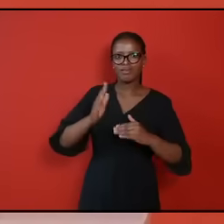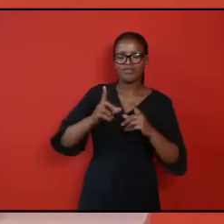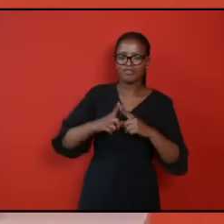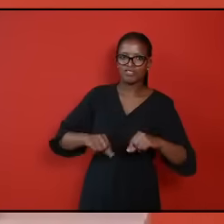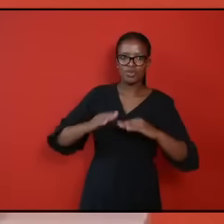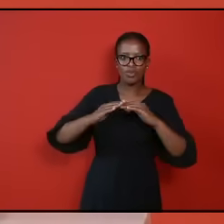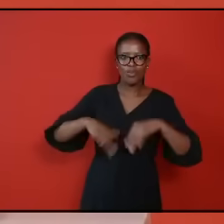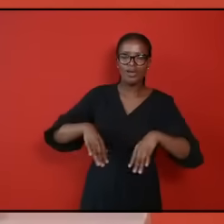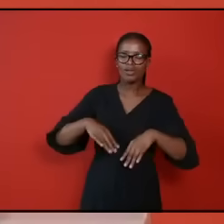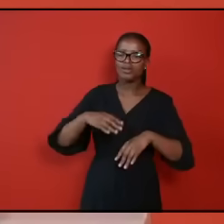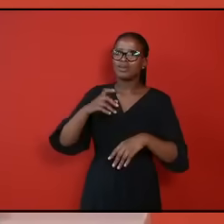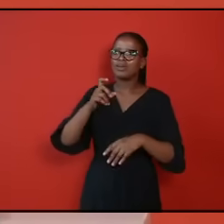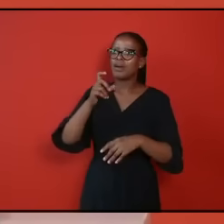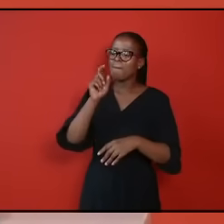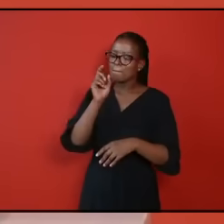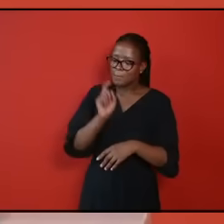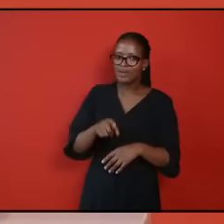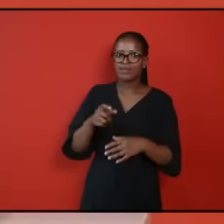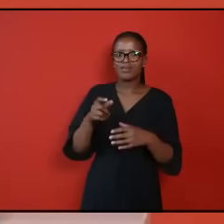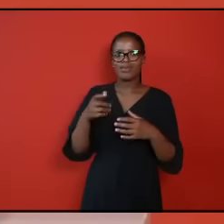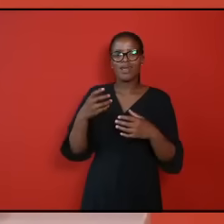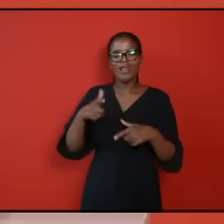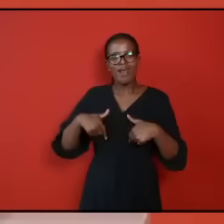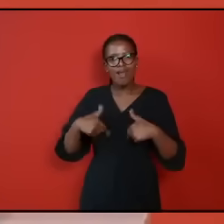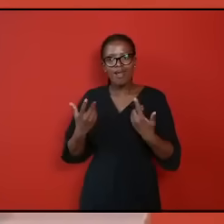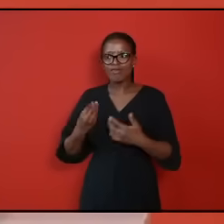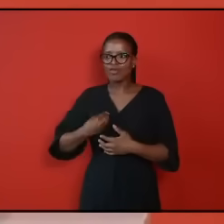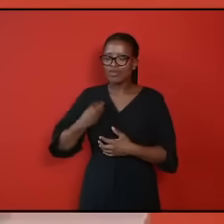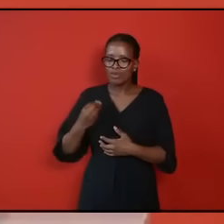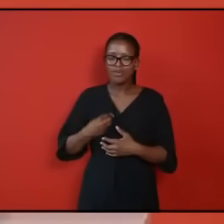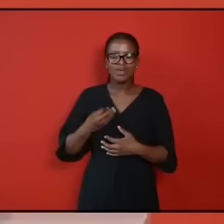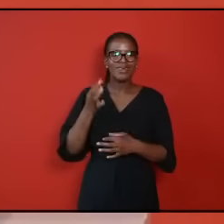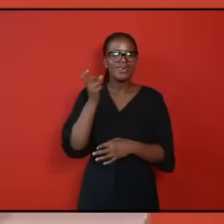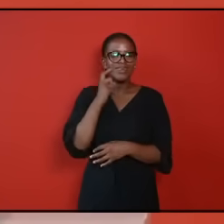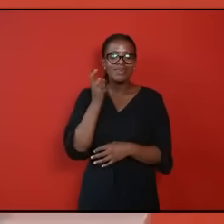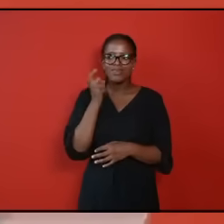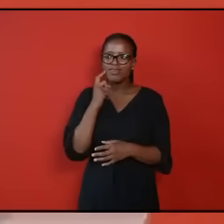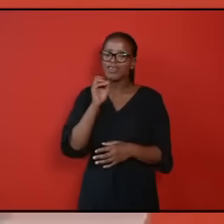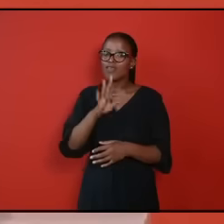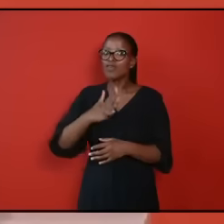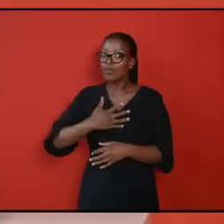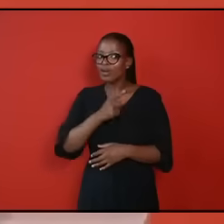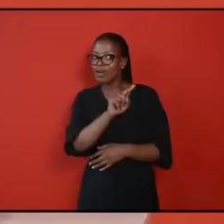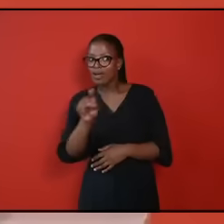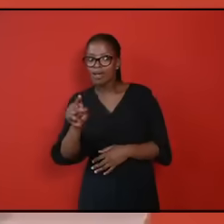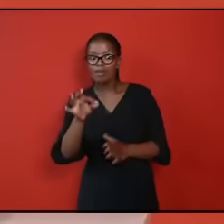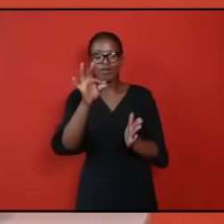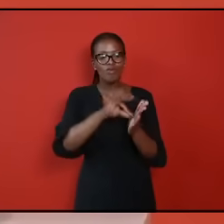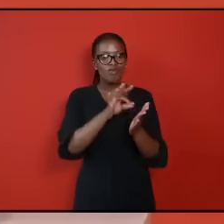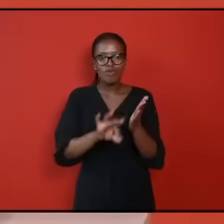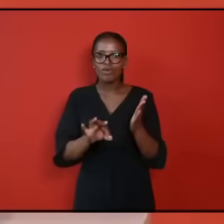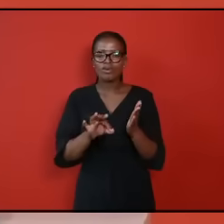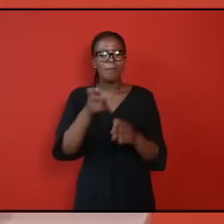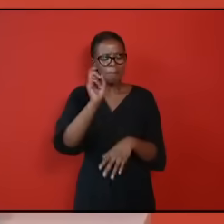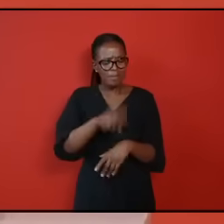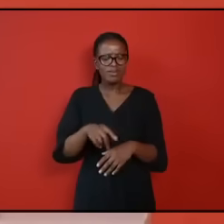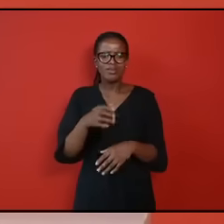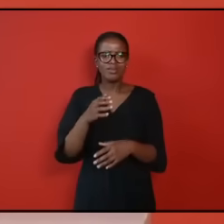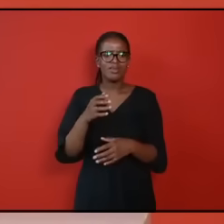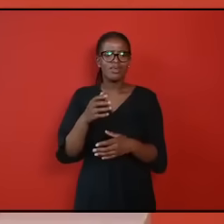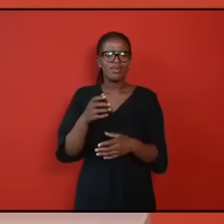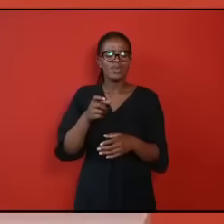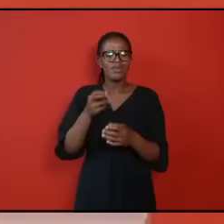Make life easy for the youth if you want to attract the youth to come and vote. They don't do that.